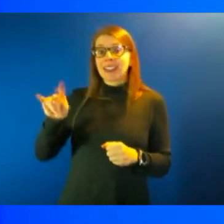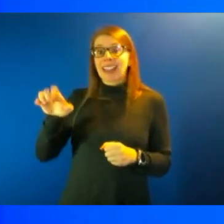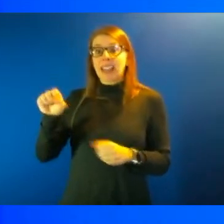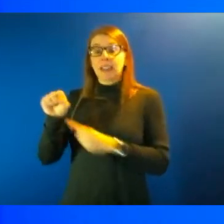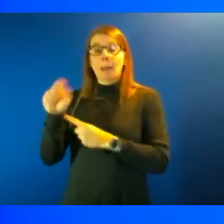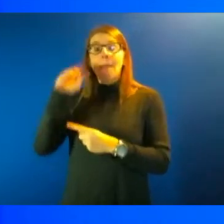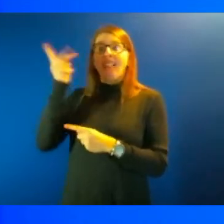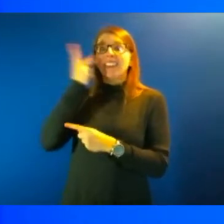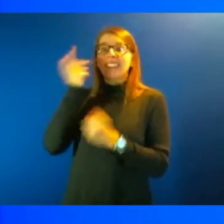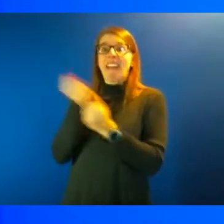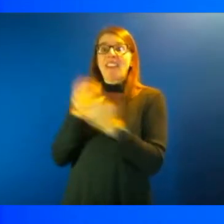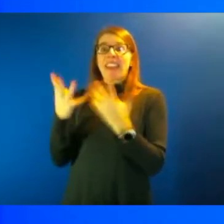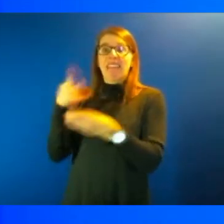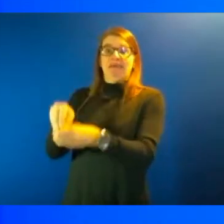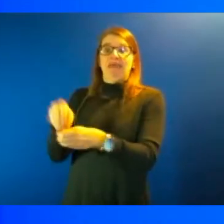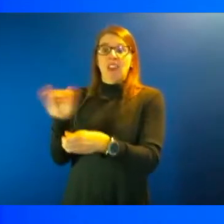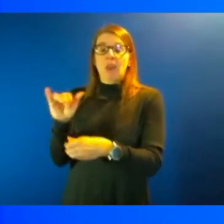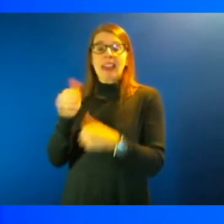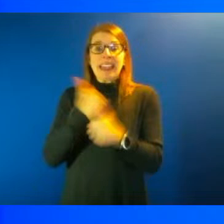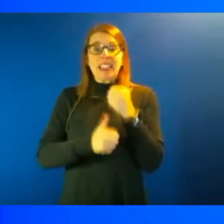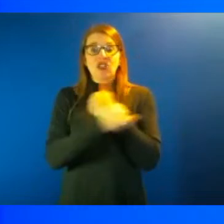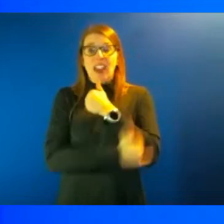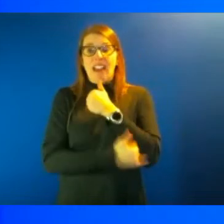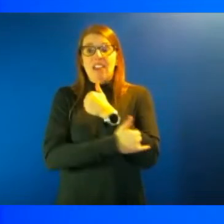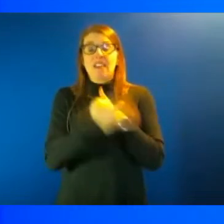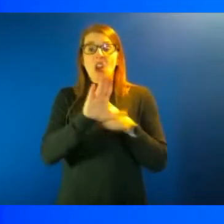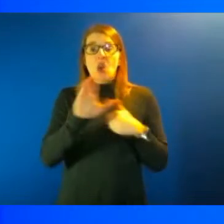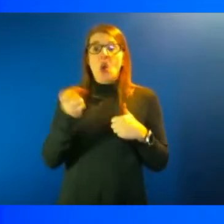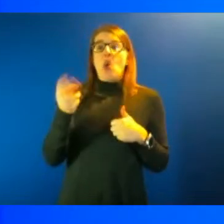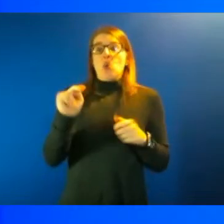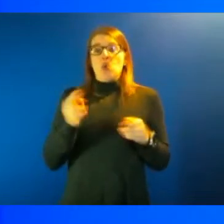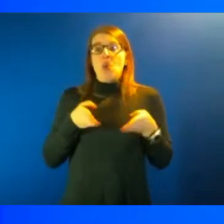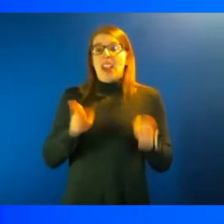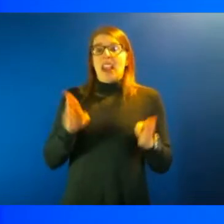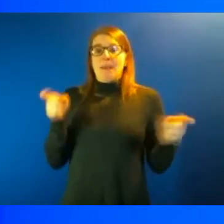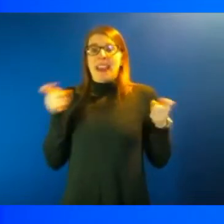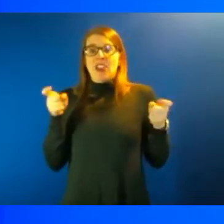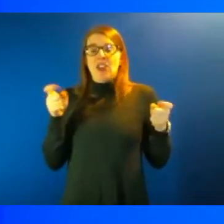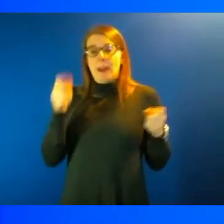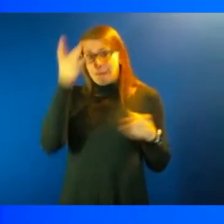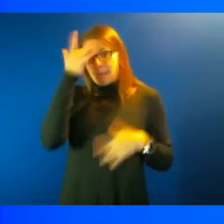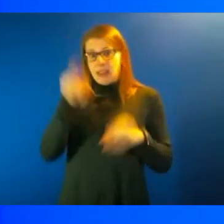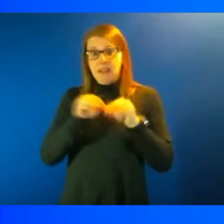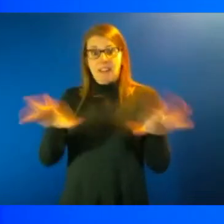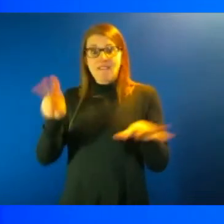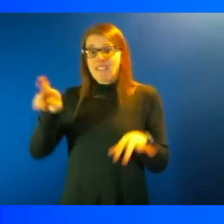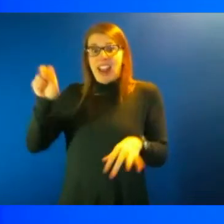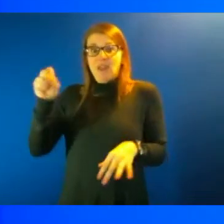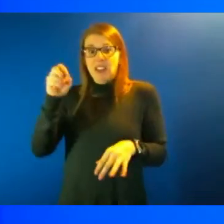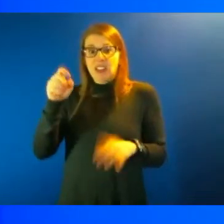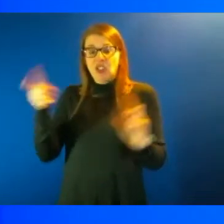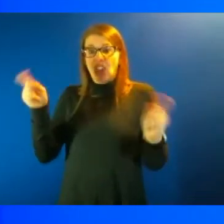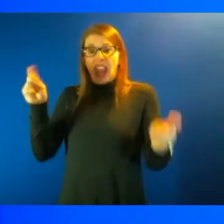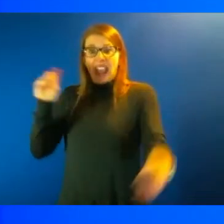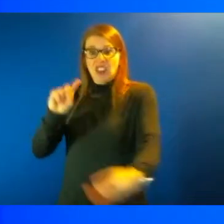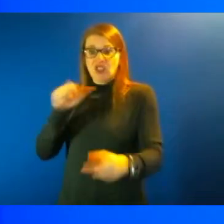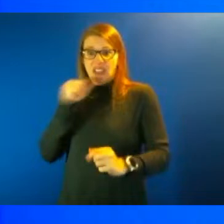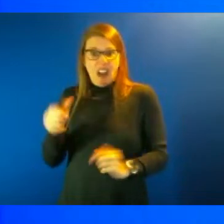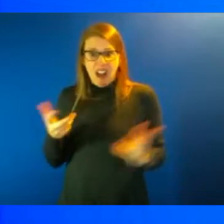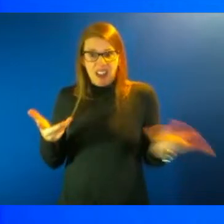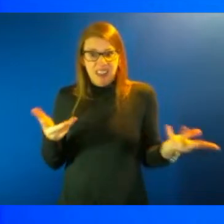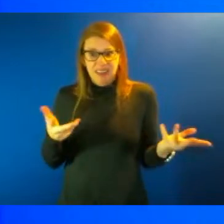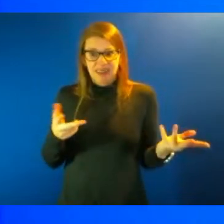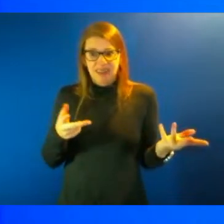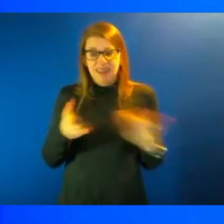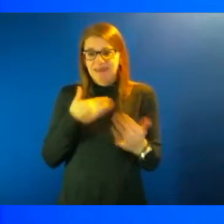too. And so, each county has had their own way of managing the pandemic, even though the virus doesn't really change across county